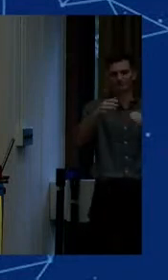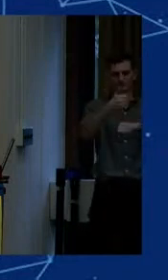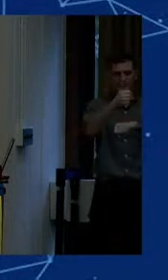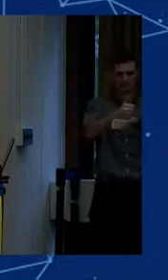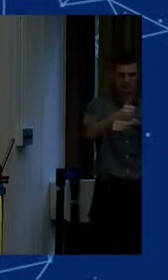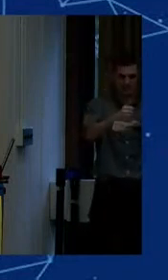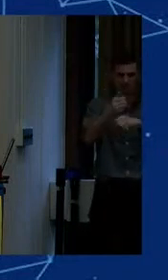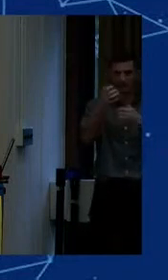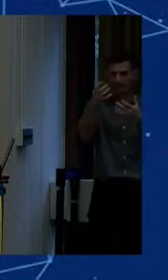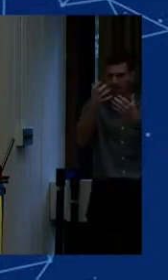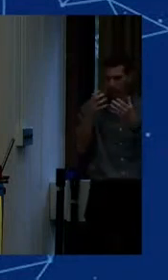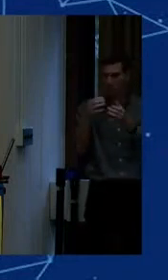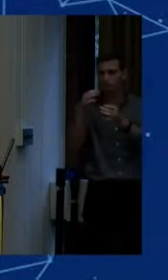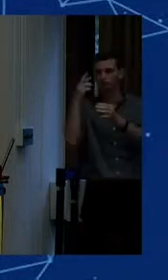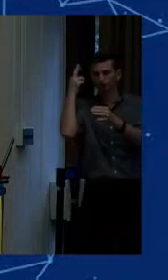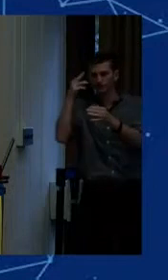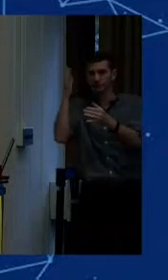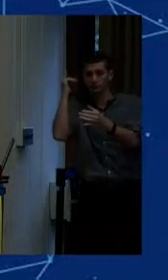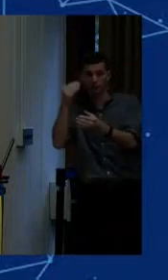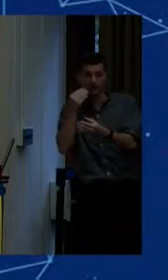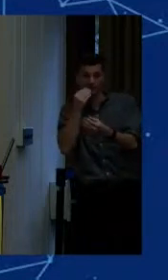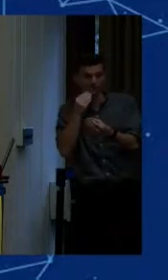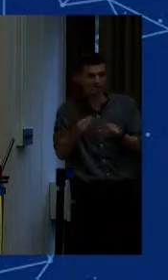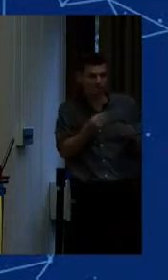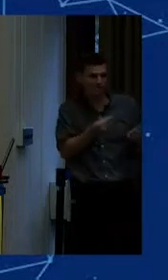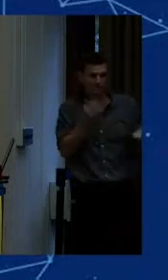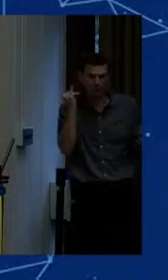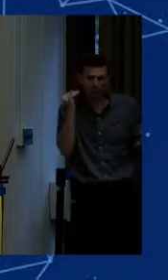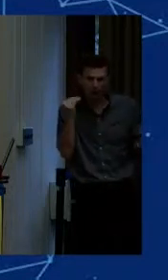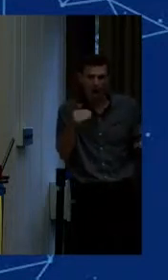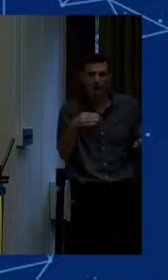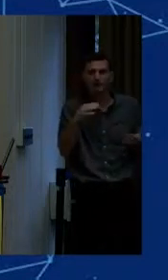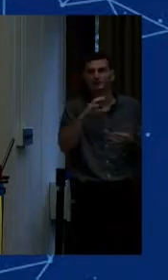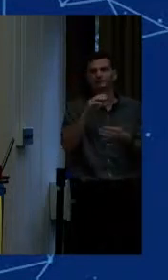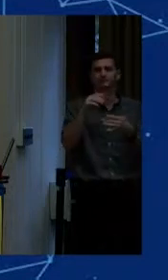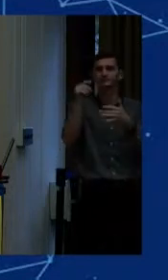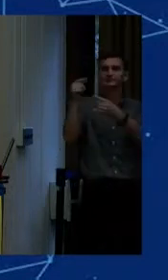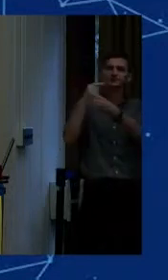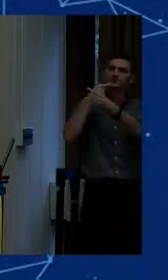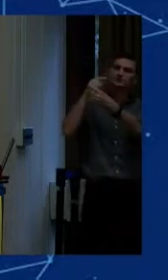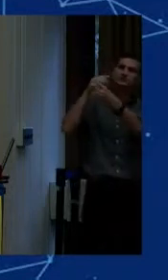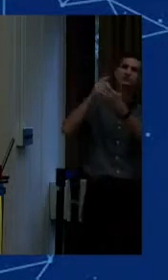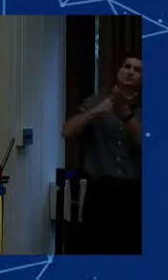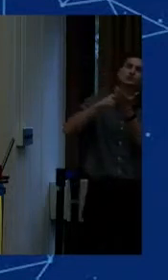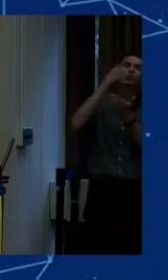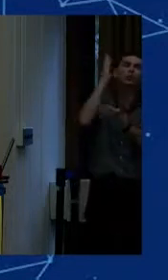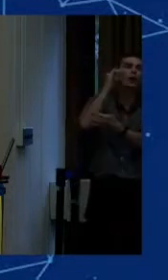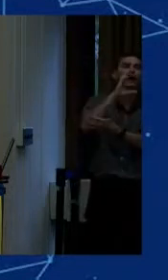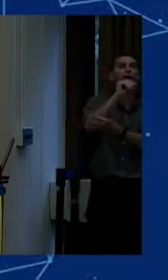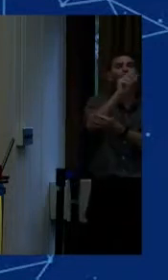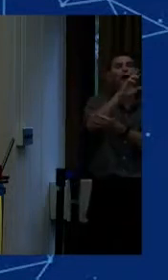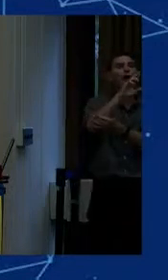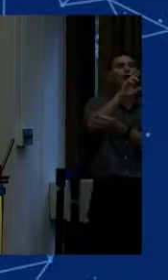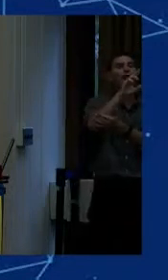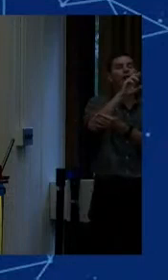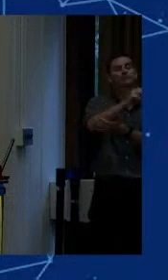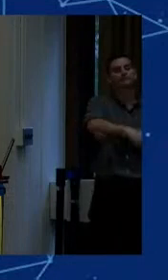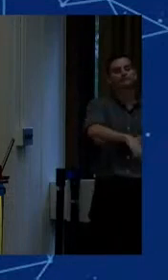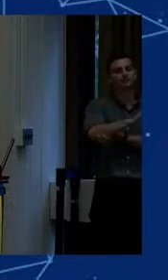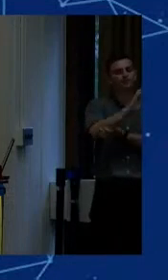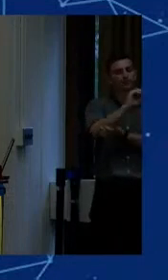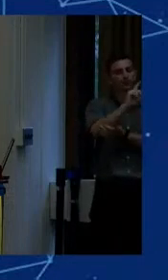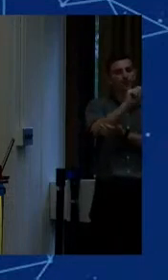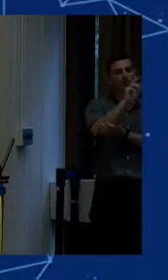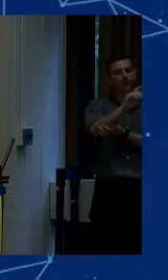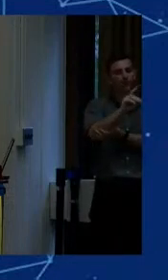I'm feeding it. So you can see it goes through. Collard greens provide calcium and fiber. Butternut squash provide these vitamins, right?